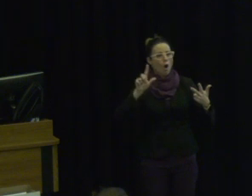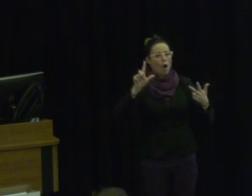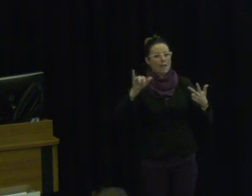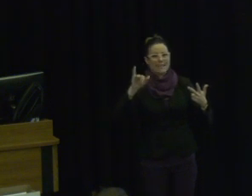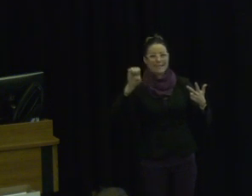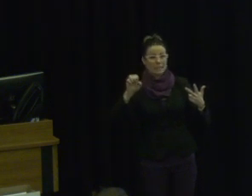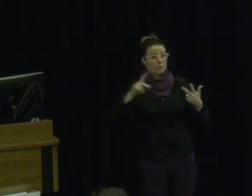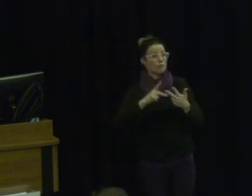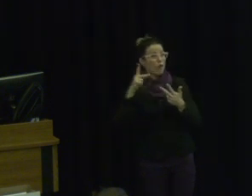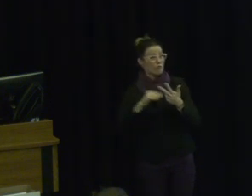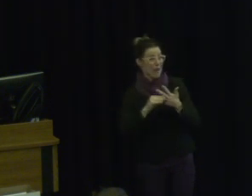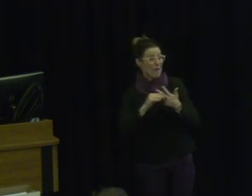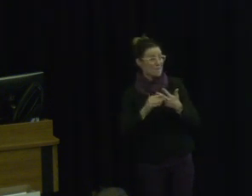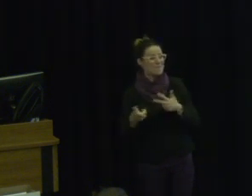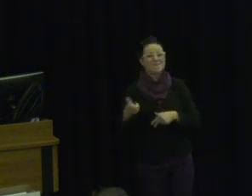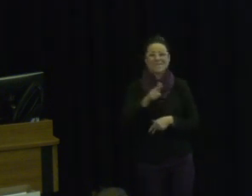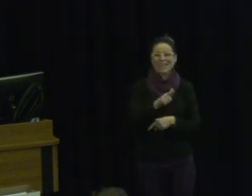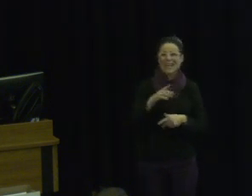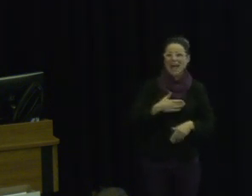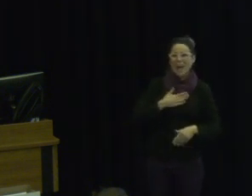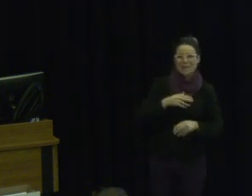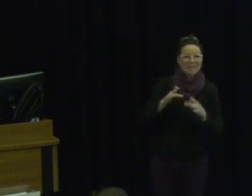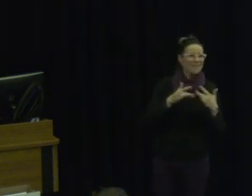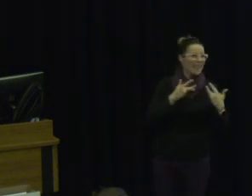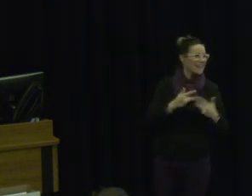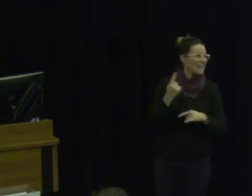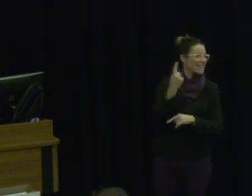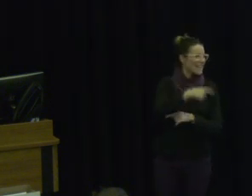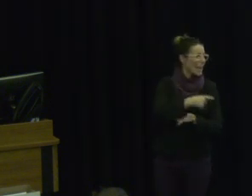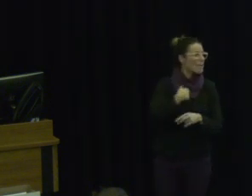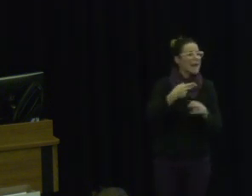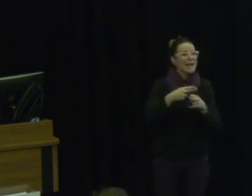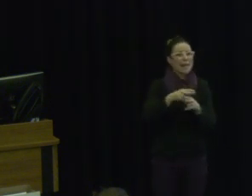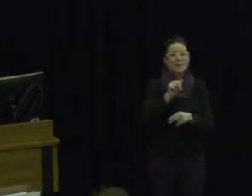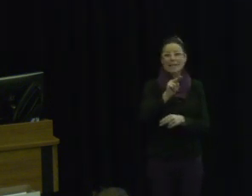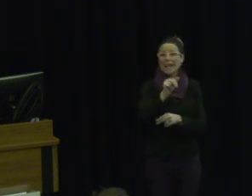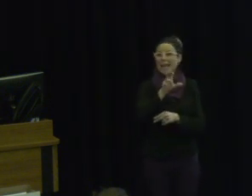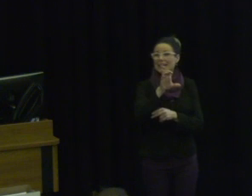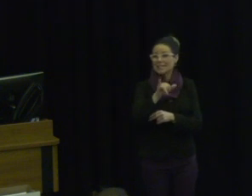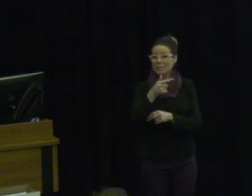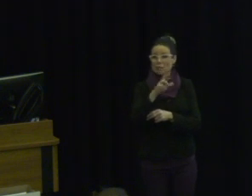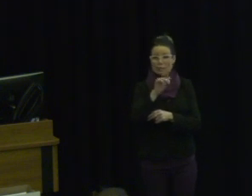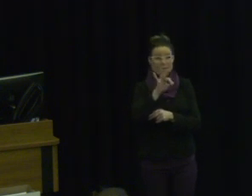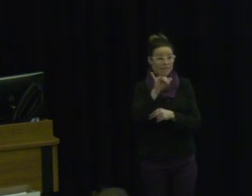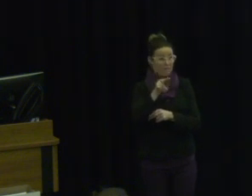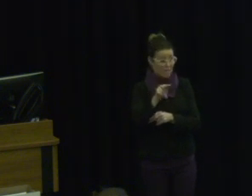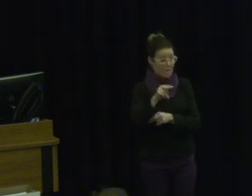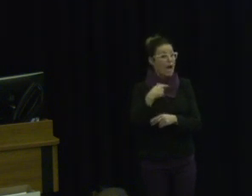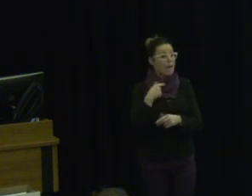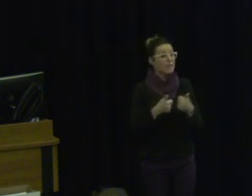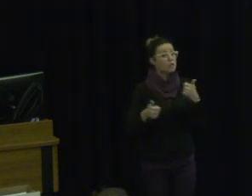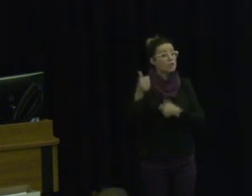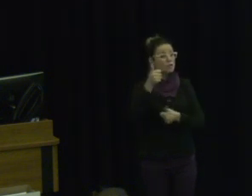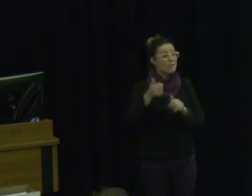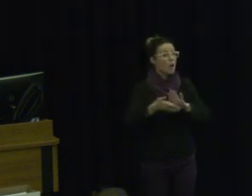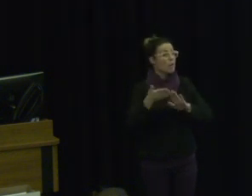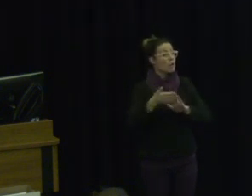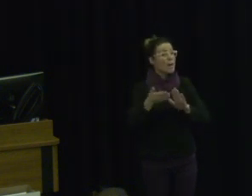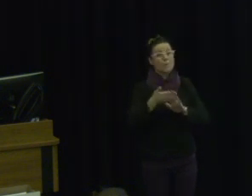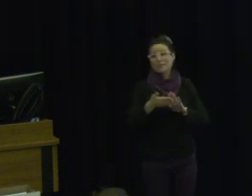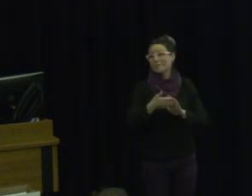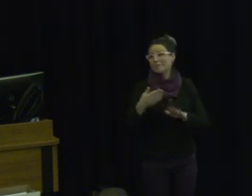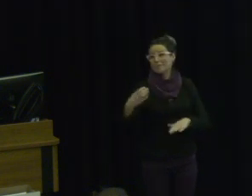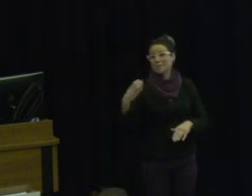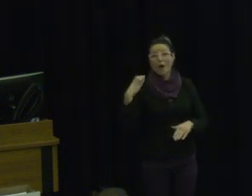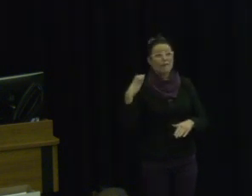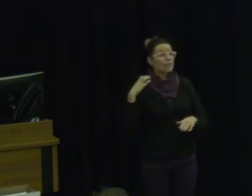Happy Valentine's Day. My name is Nancy Griffin, and I'm the Chief Operations Officer, and I'm really a Jill of all trade and do anything